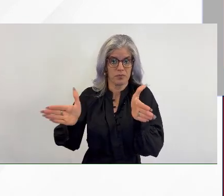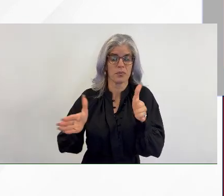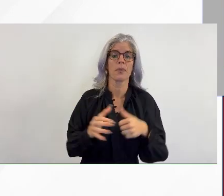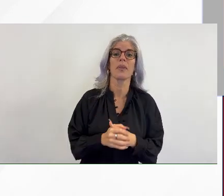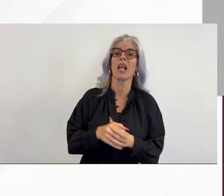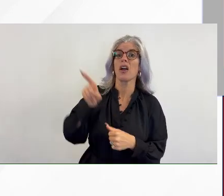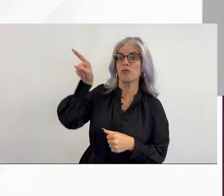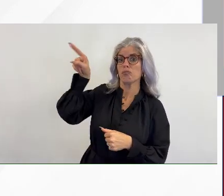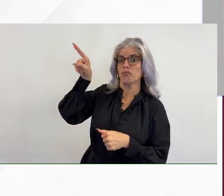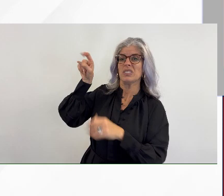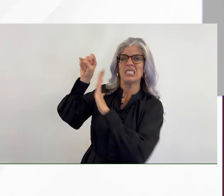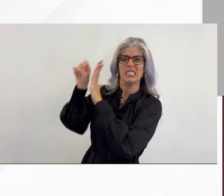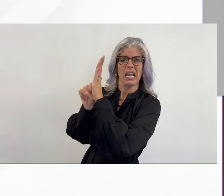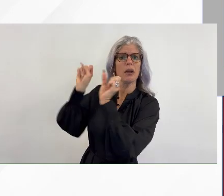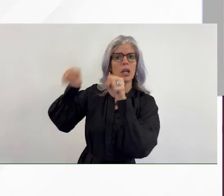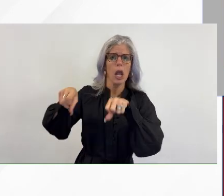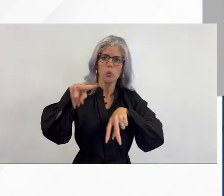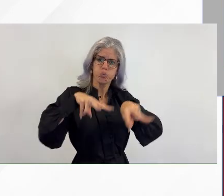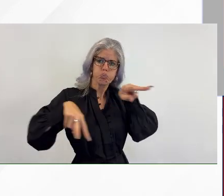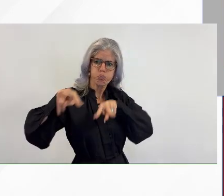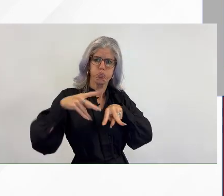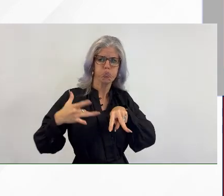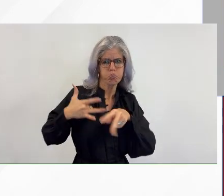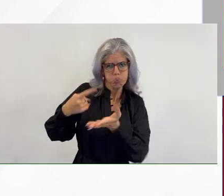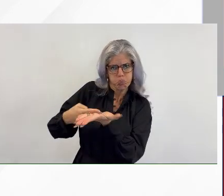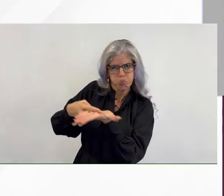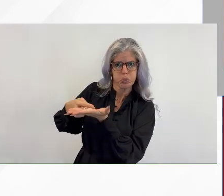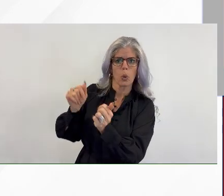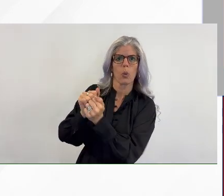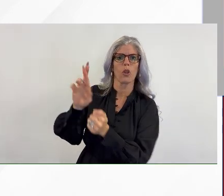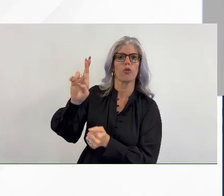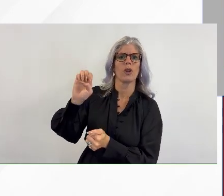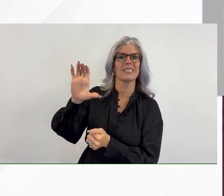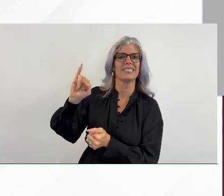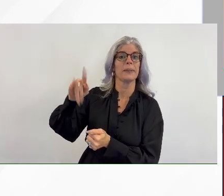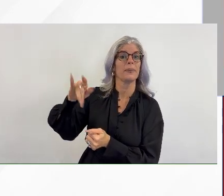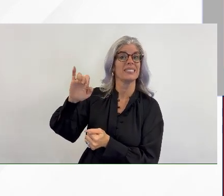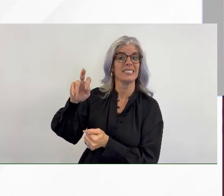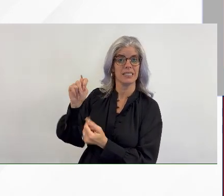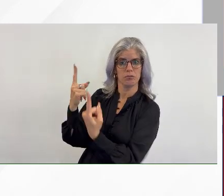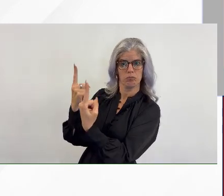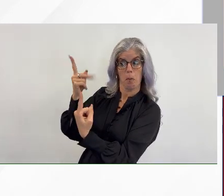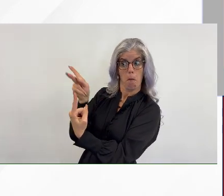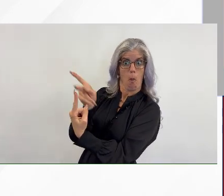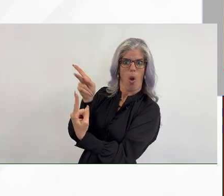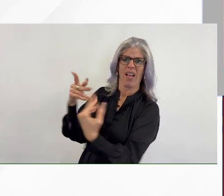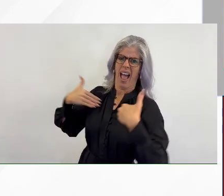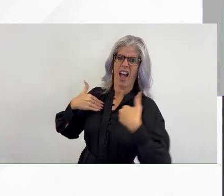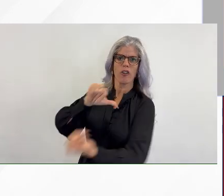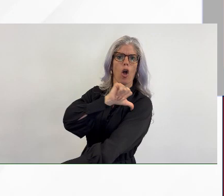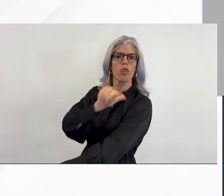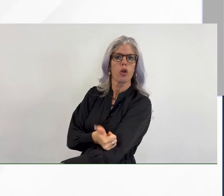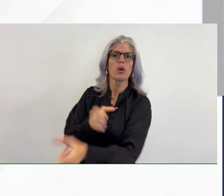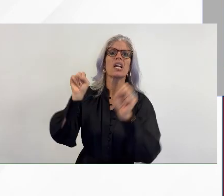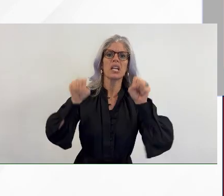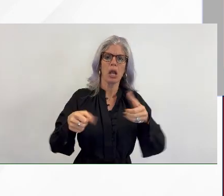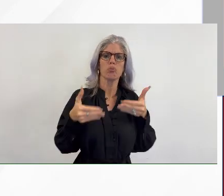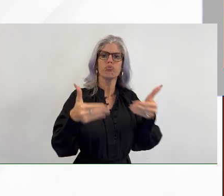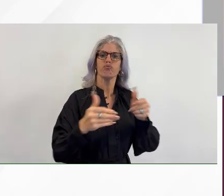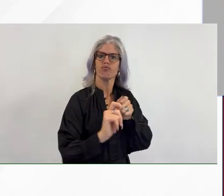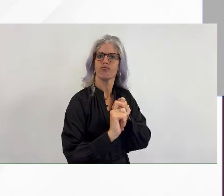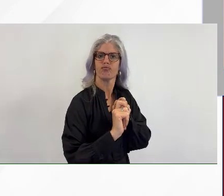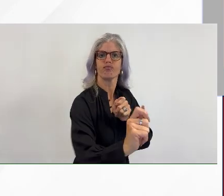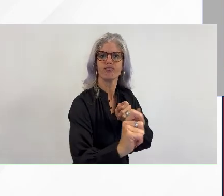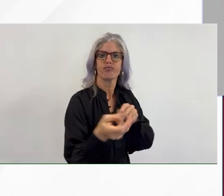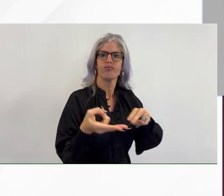considered permanent work. The deadline to complete permanent work is 18 months from the declaration date. Within its discretion, the